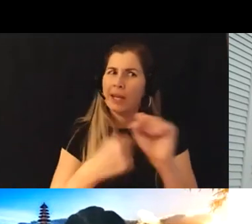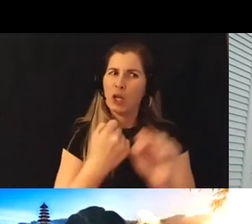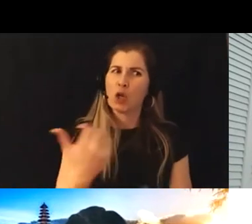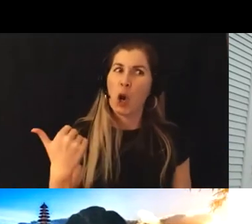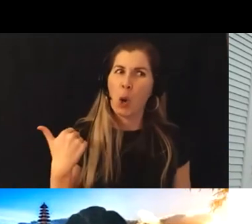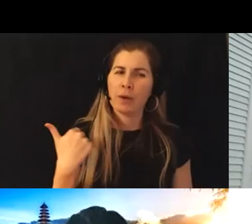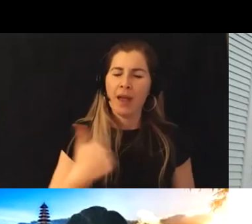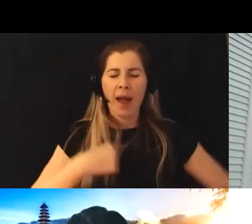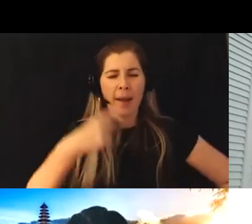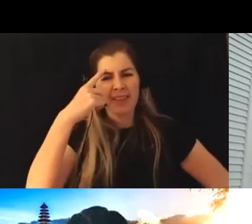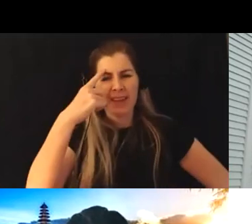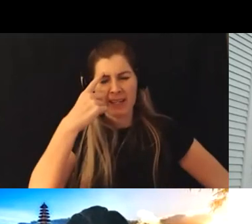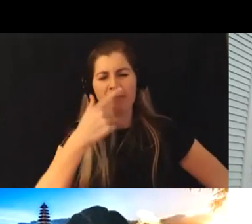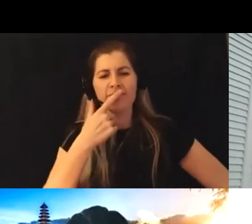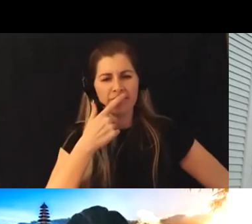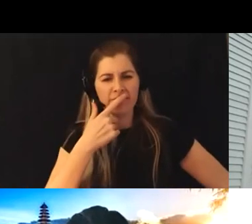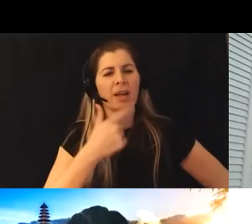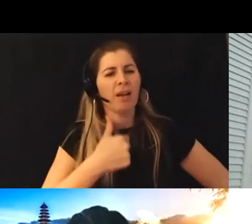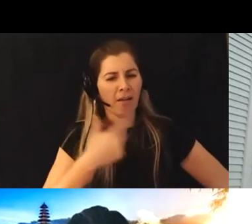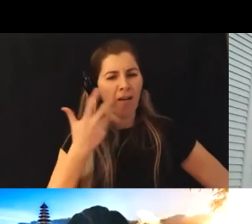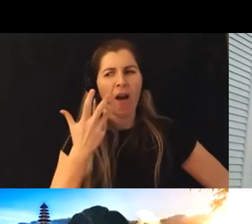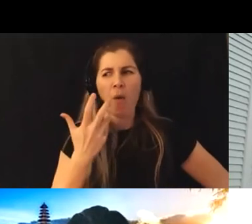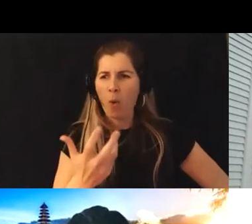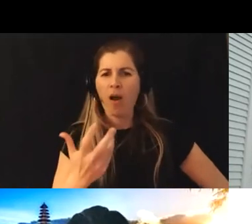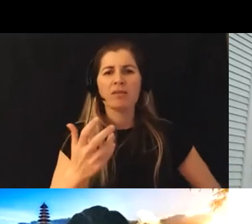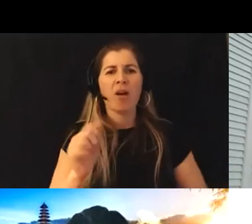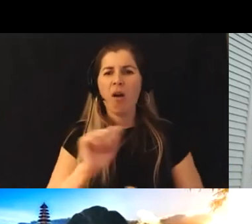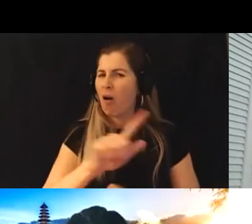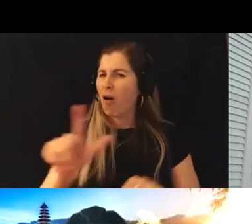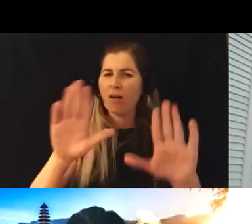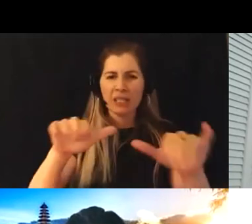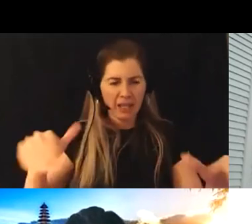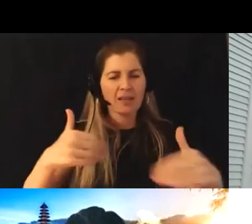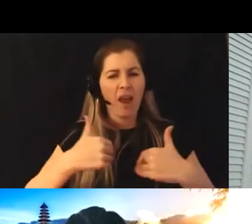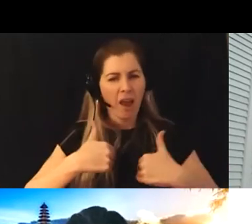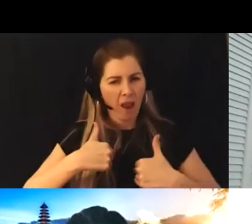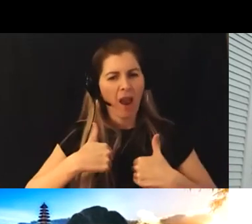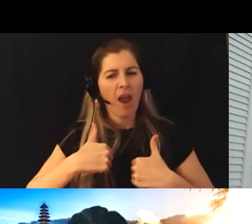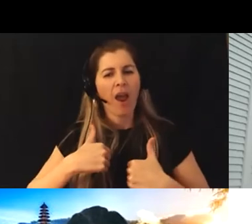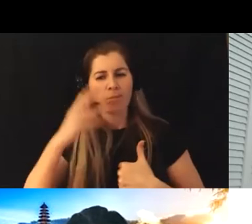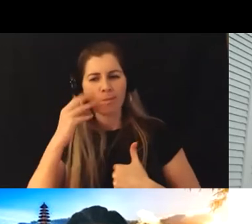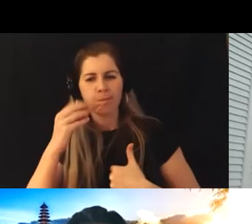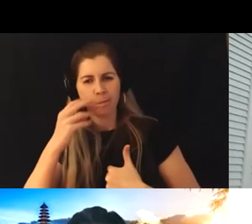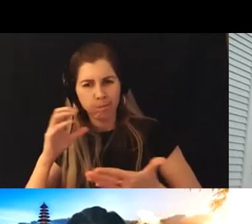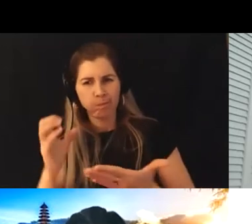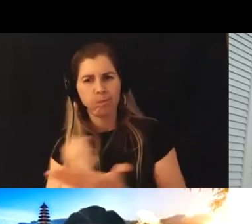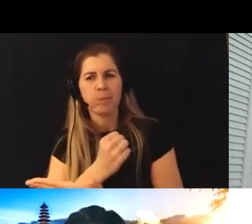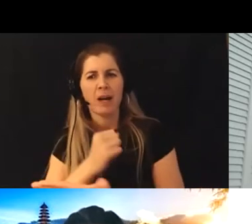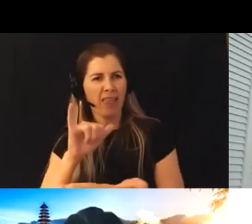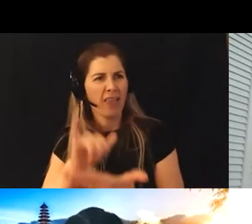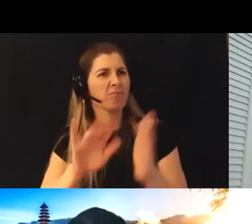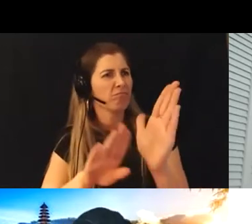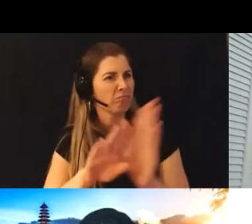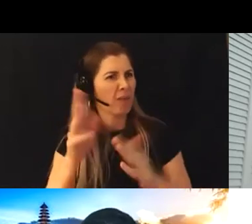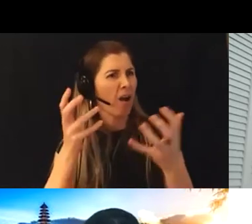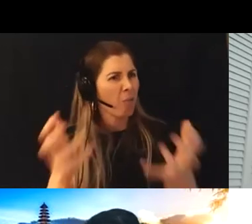do everything in my power to ensure that all kids have the opportunities to experience what these kids are experiencing, because